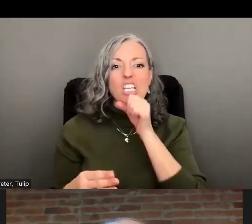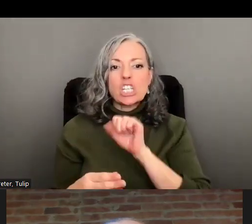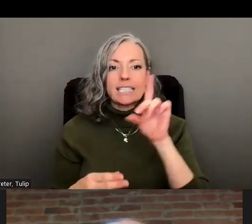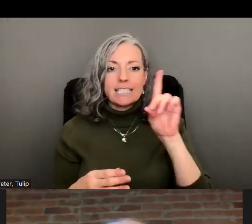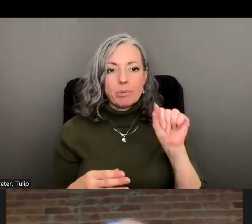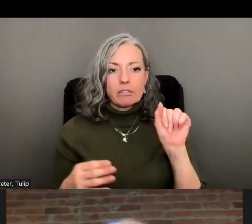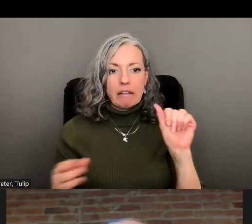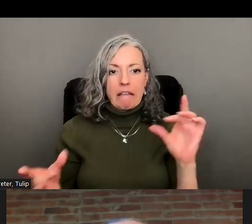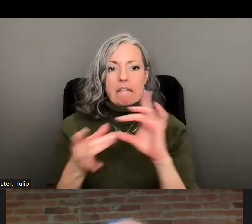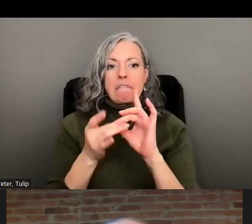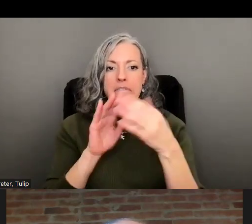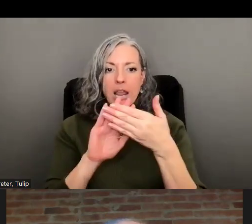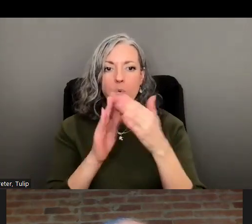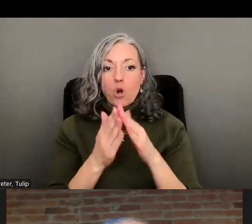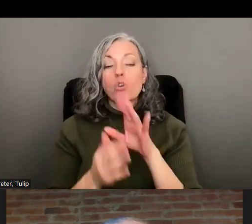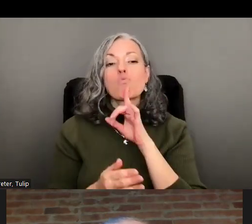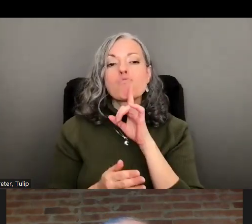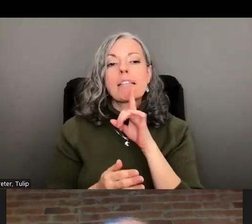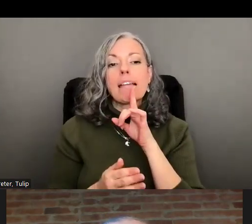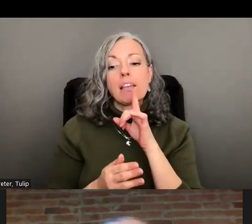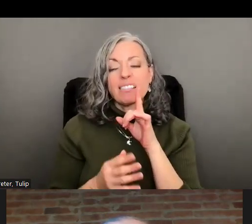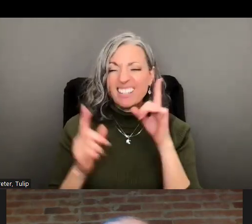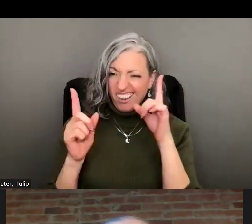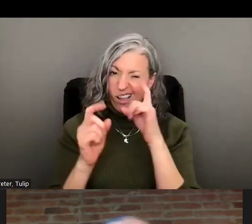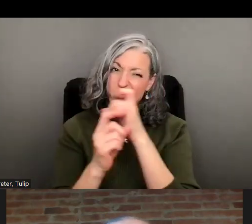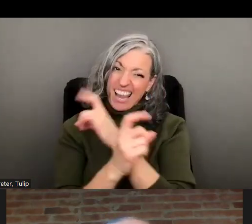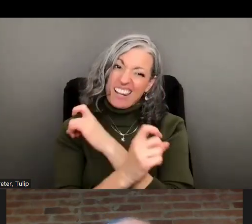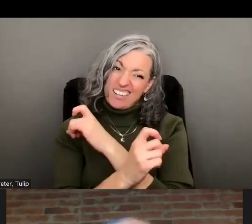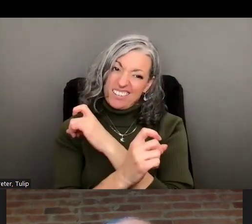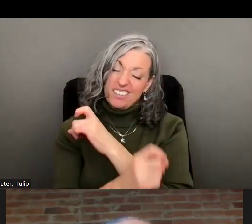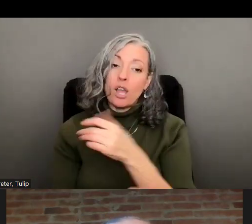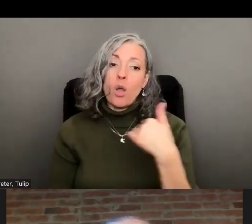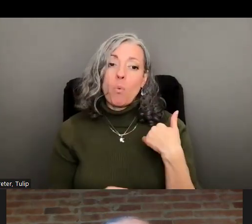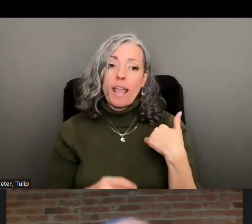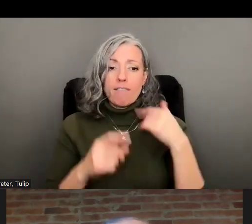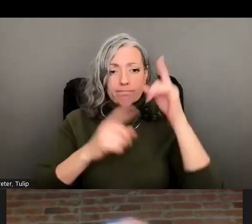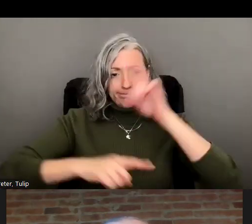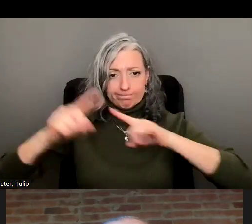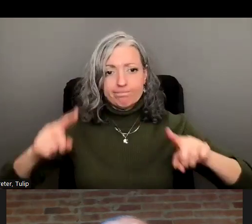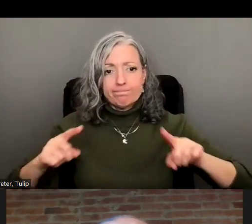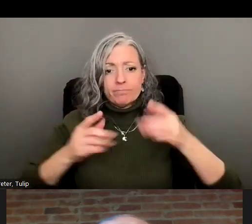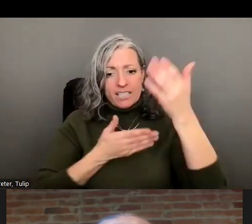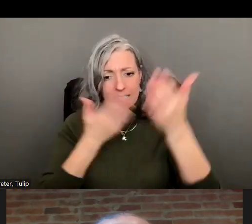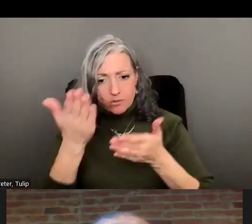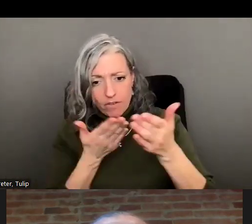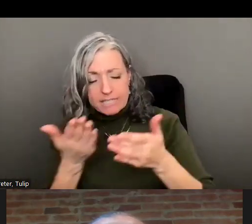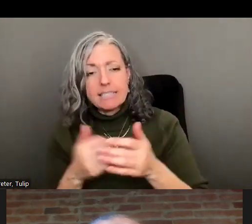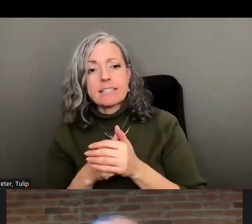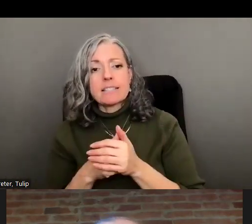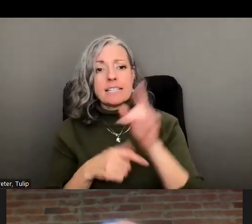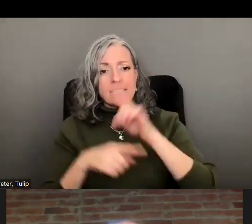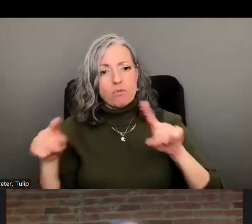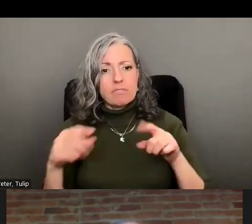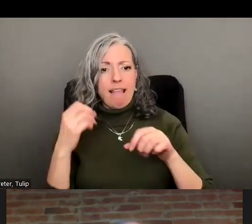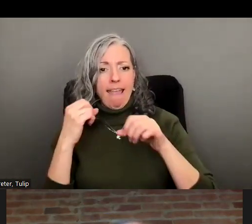network, are complicated. We have different models of services. We have different models of